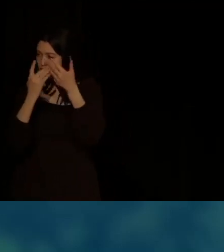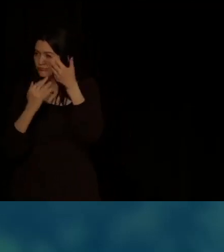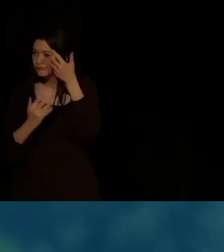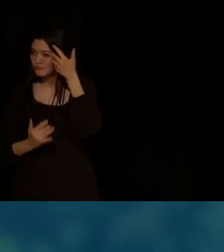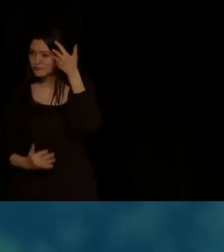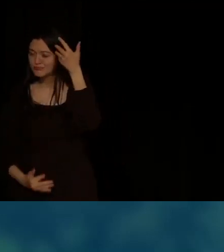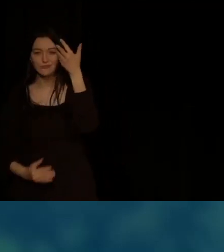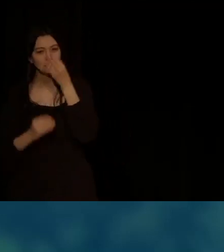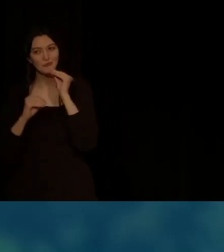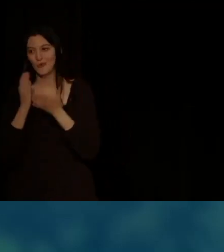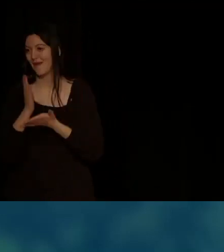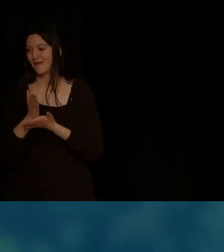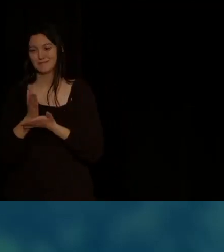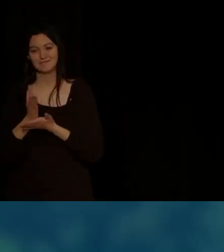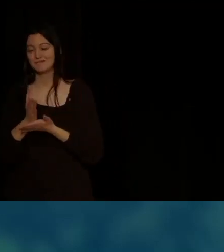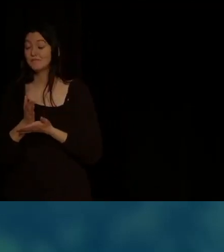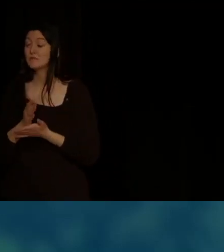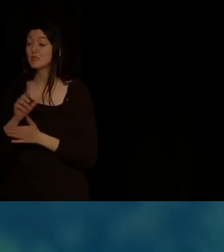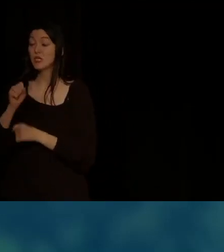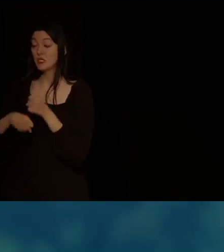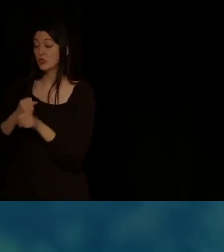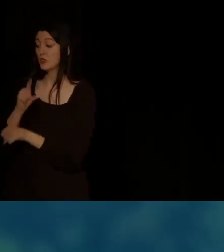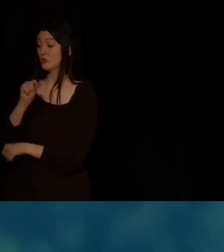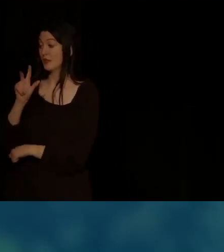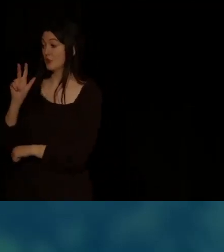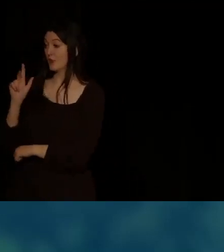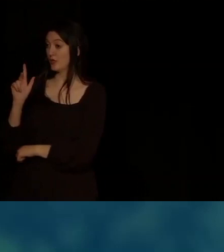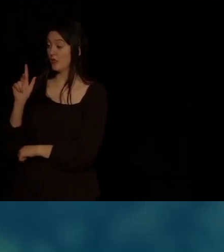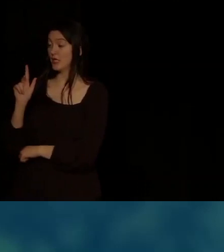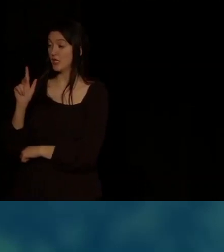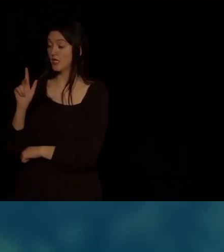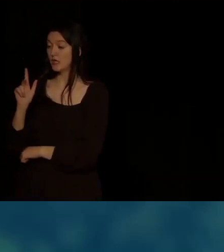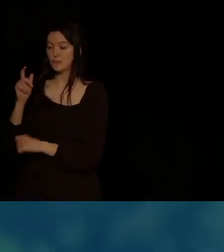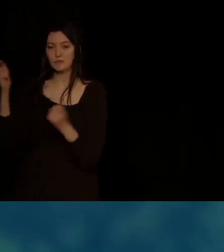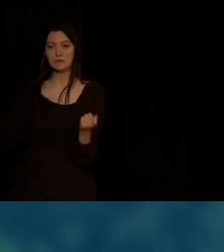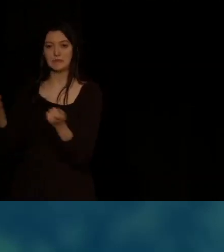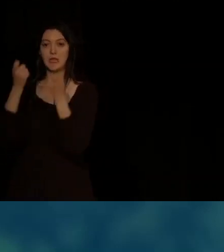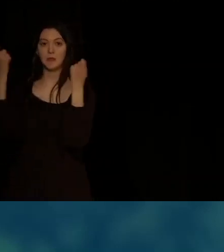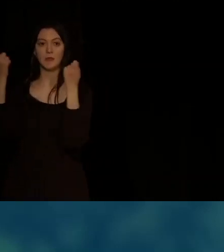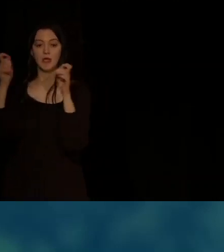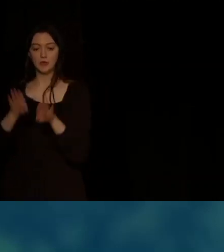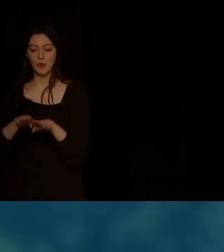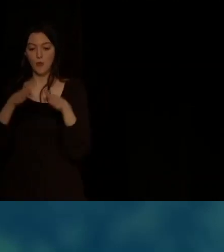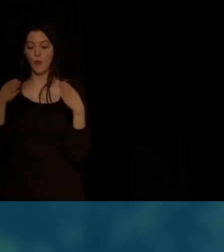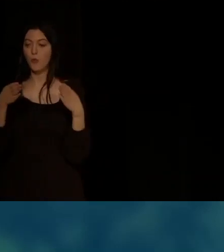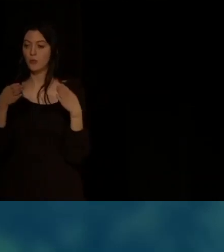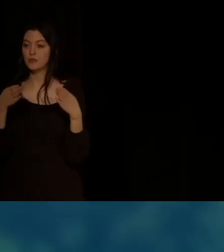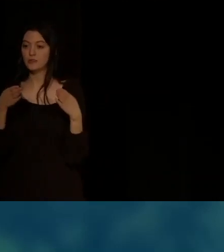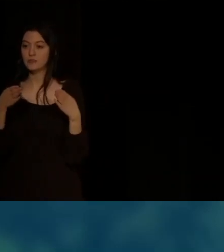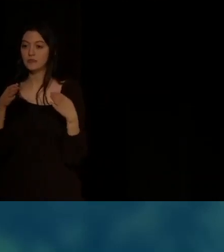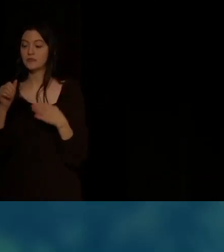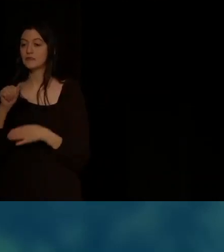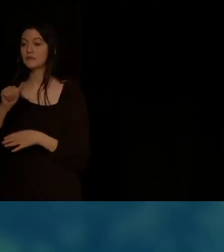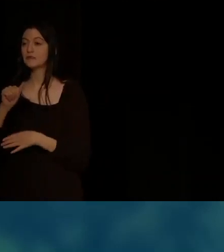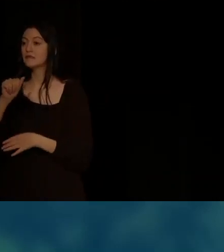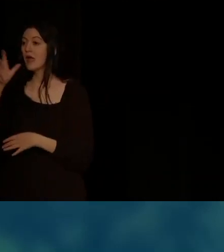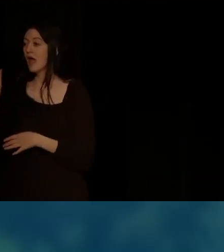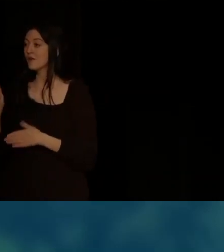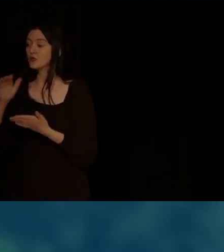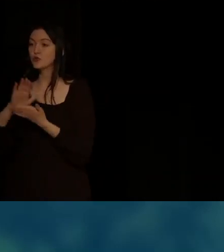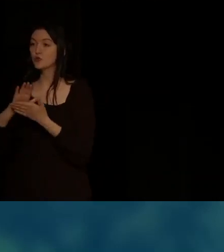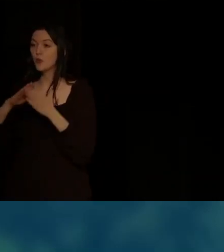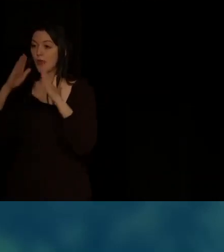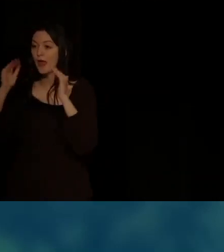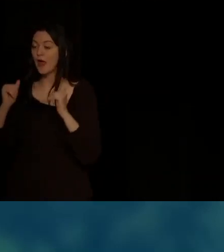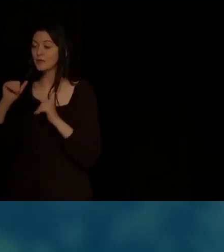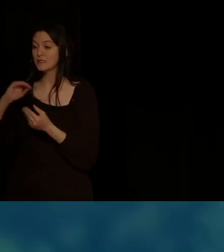endless. In 2023, we celebrated the opening of African Schoolhouse No. 4